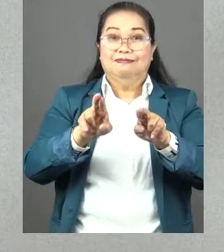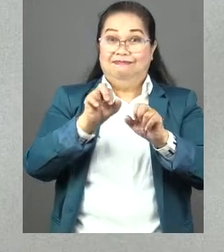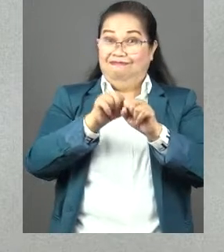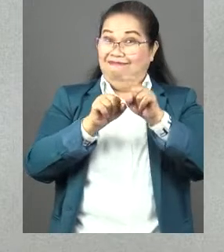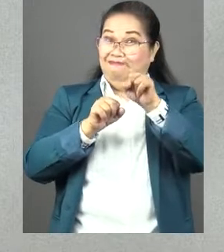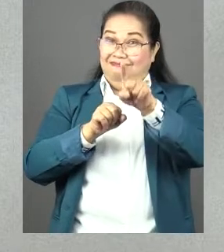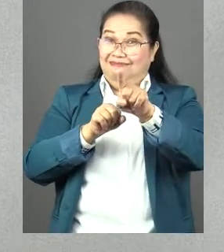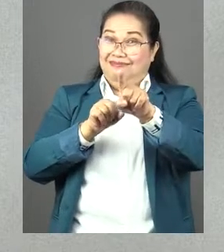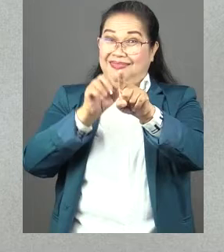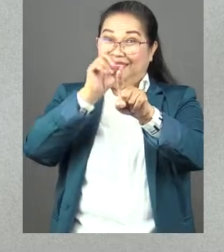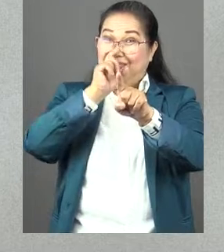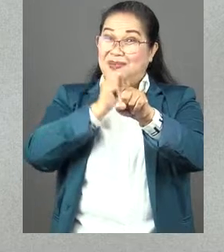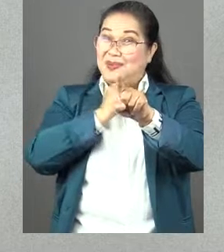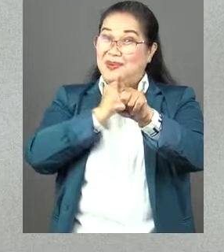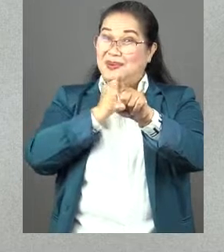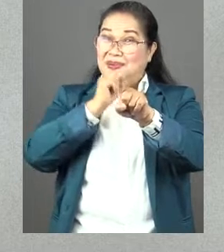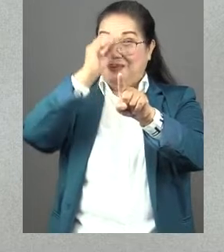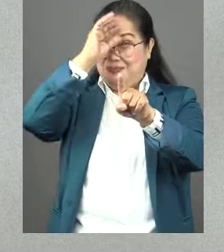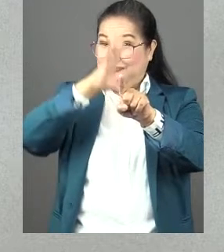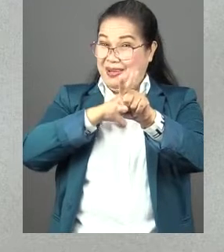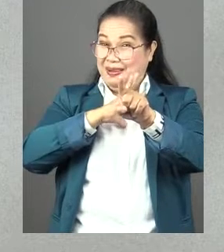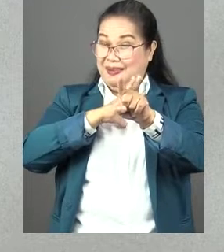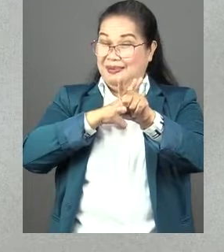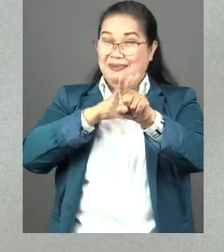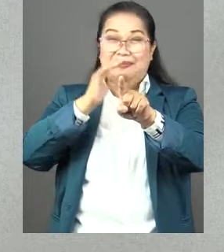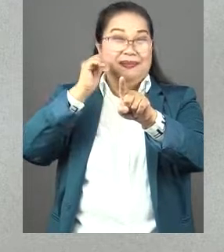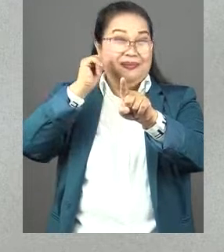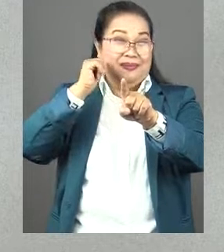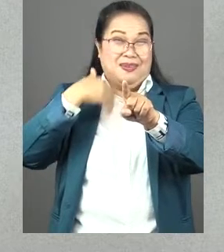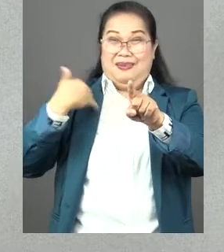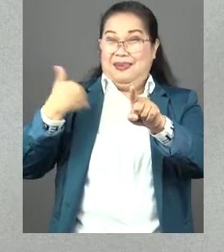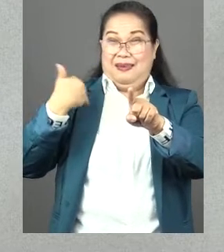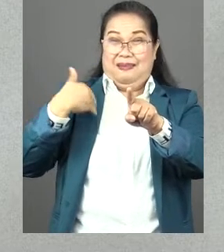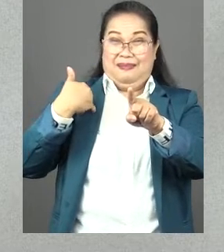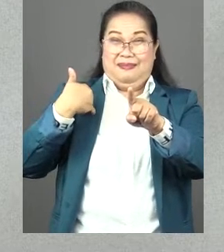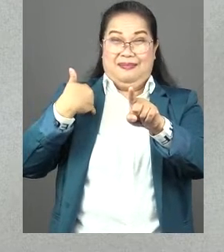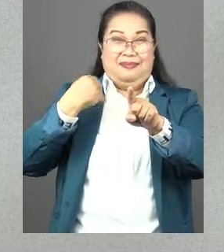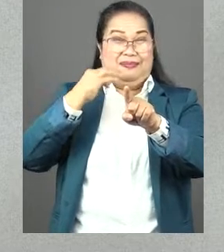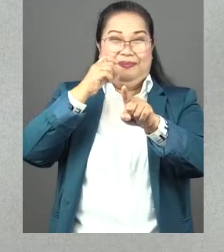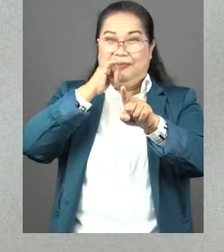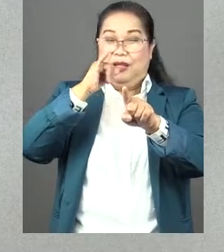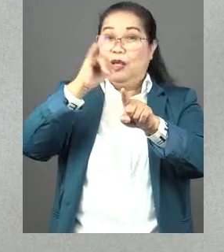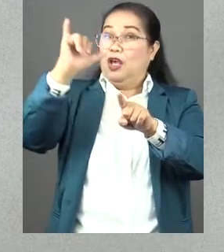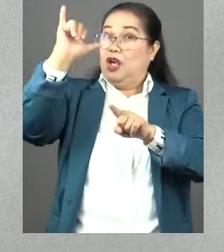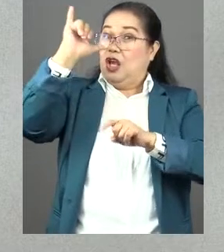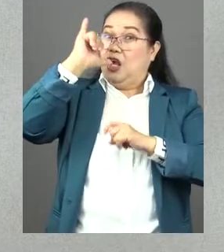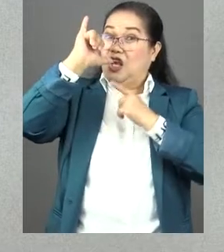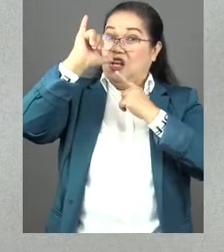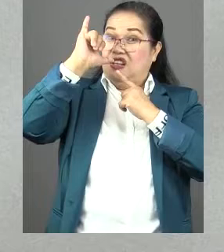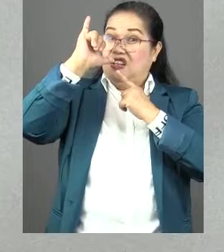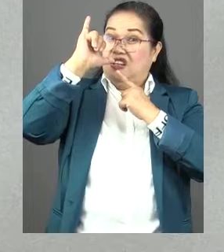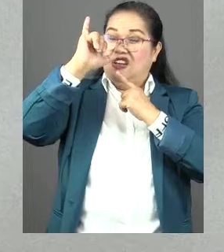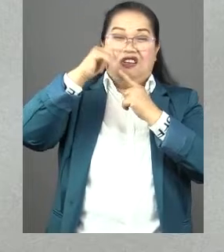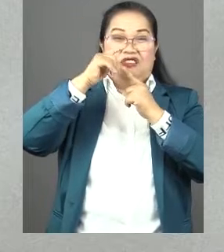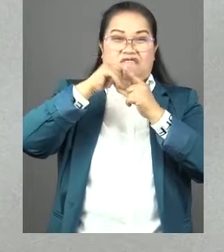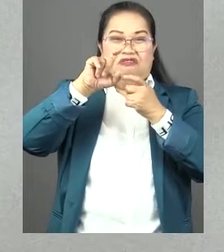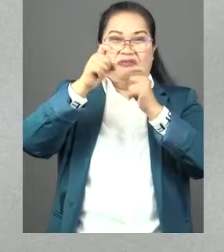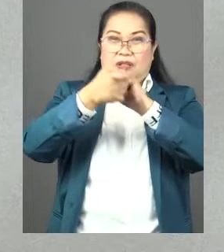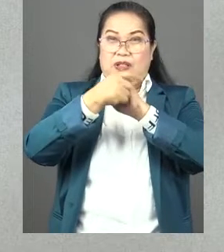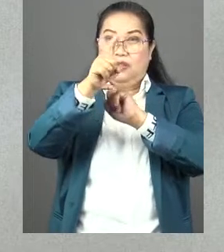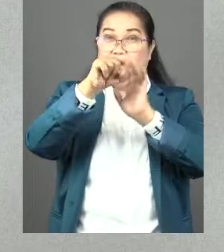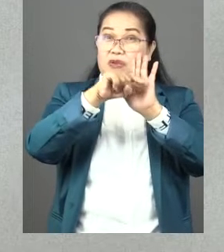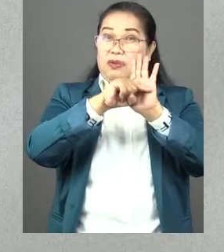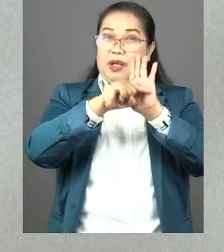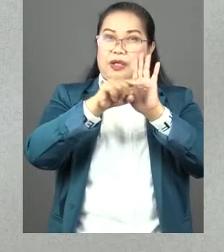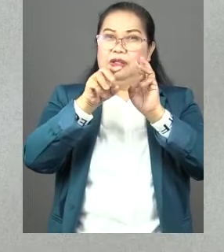whether you're an old person, a young person, you're one of the youth, if you take alcohol and it changes your behavior in any negative